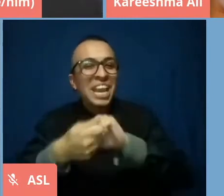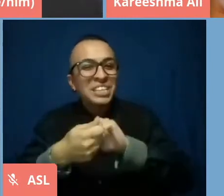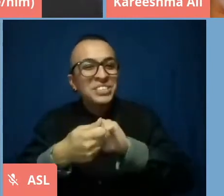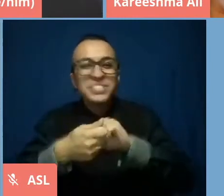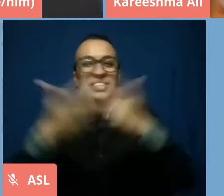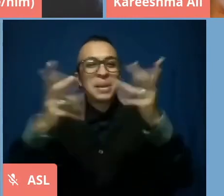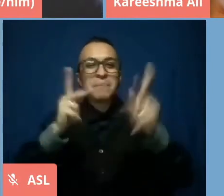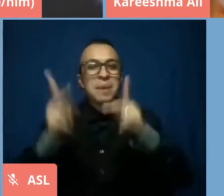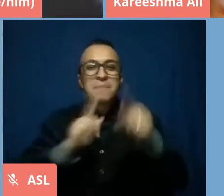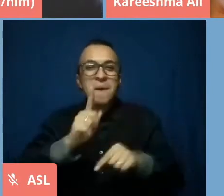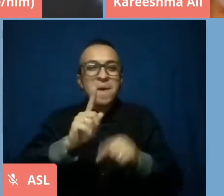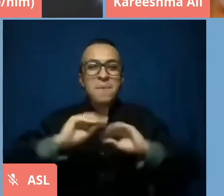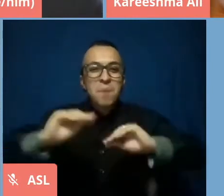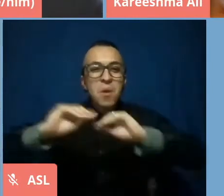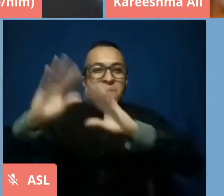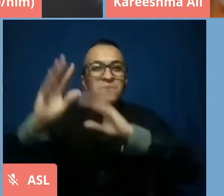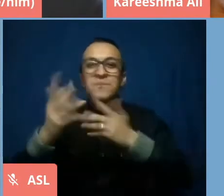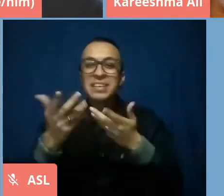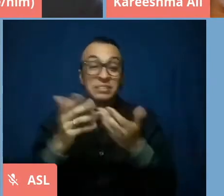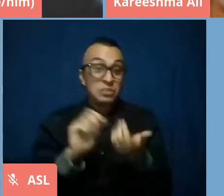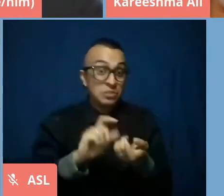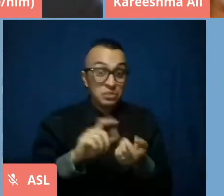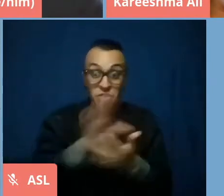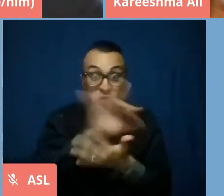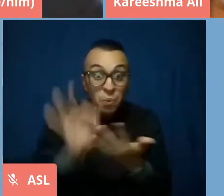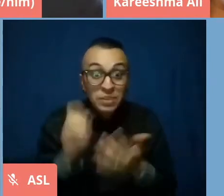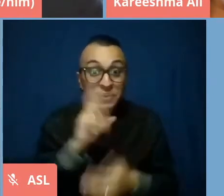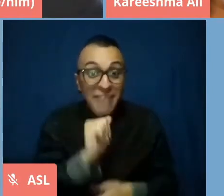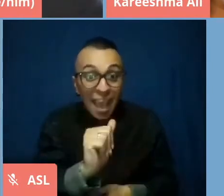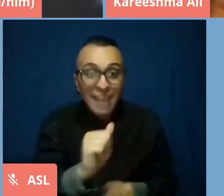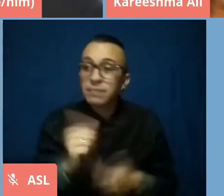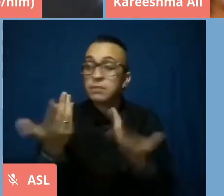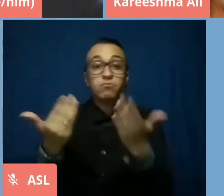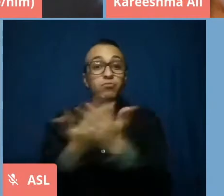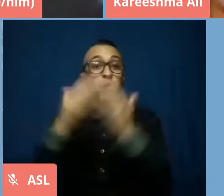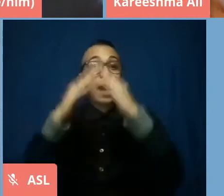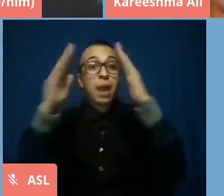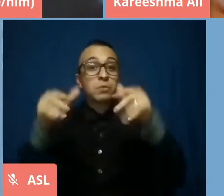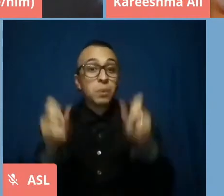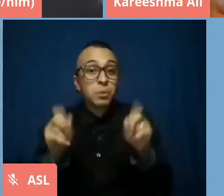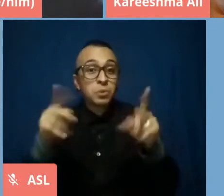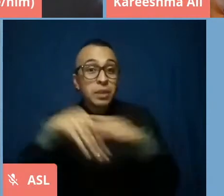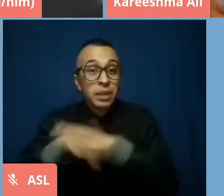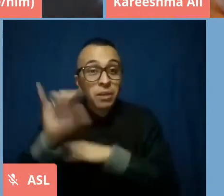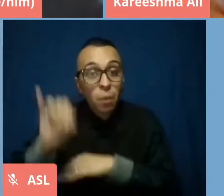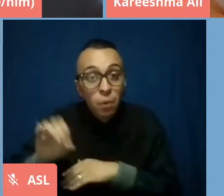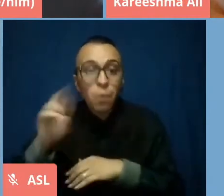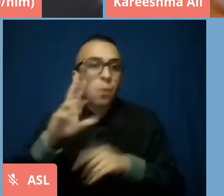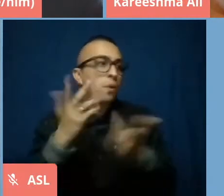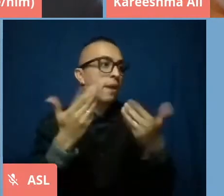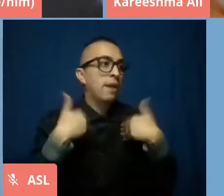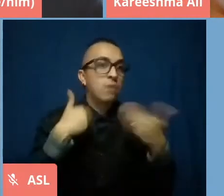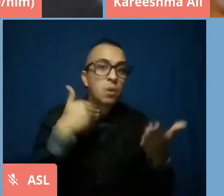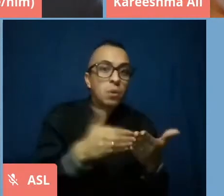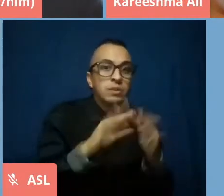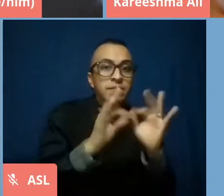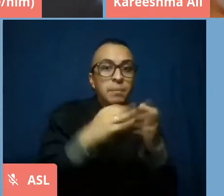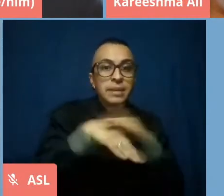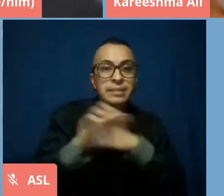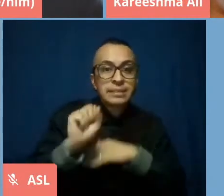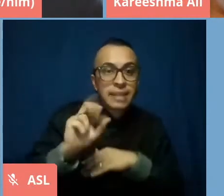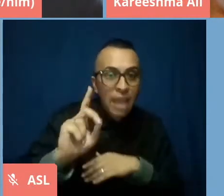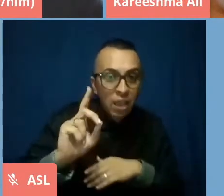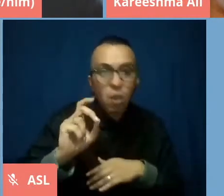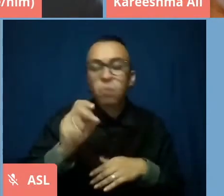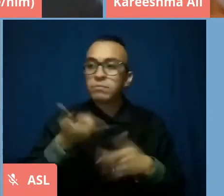moving, whether by choice, new housing opportunity in Oakland, or to be closer to family in San Diego, or because of